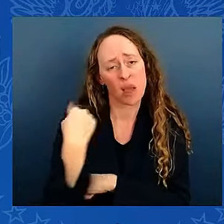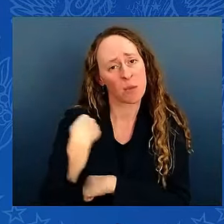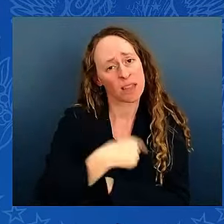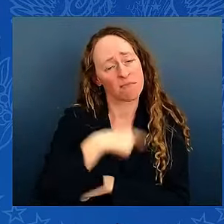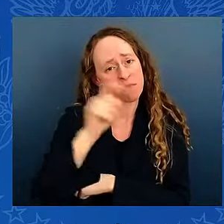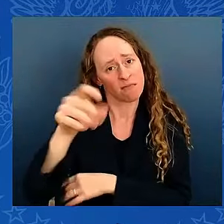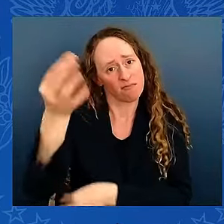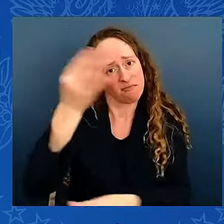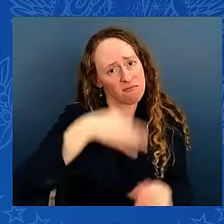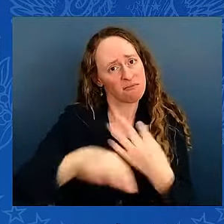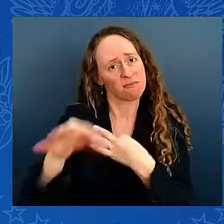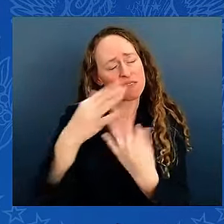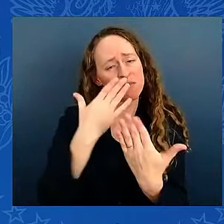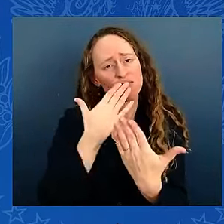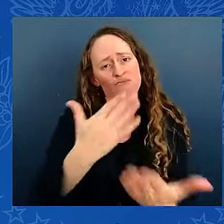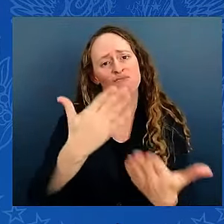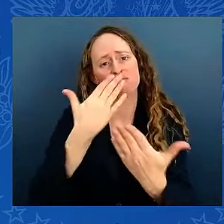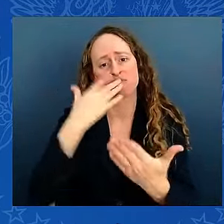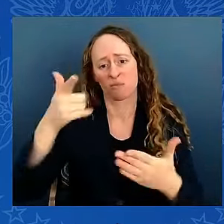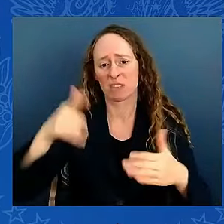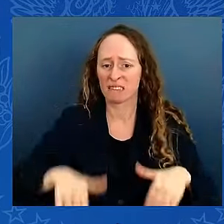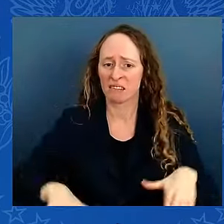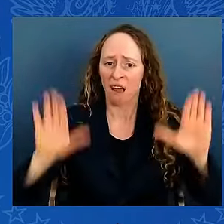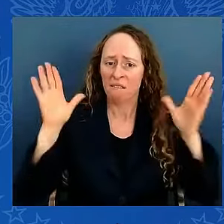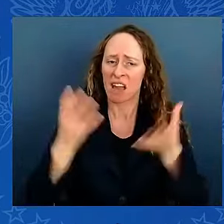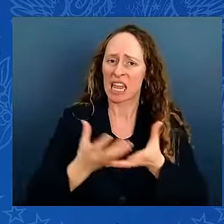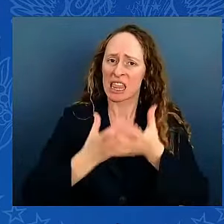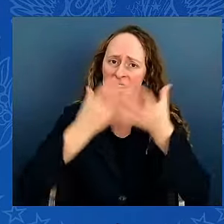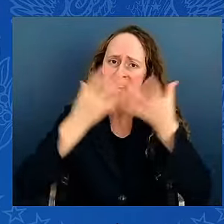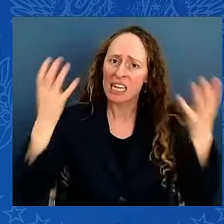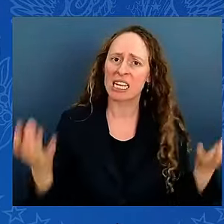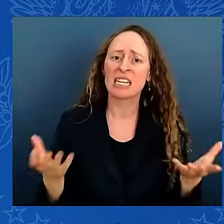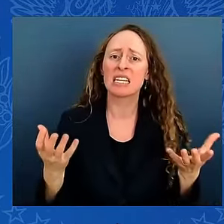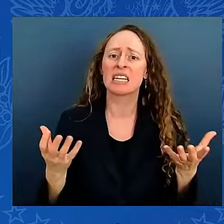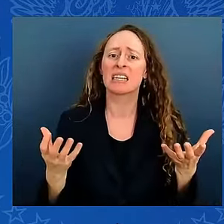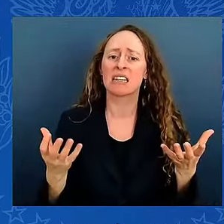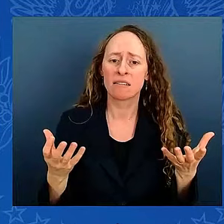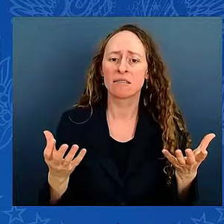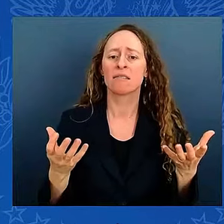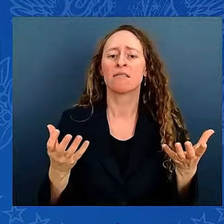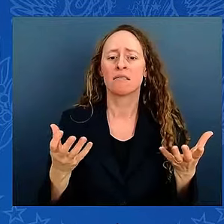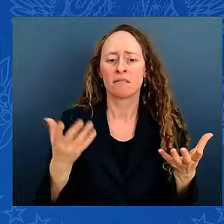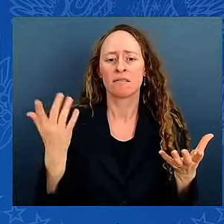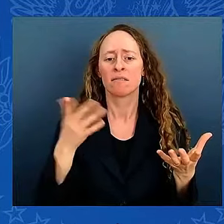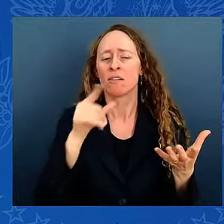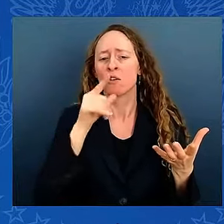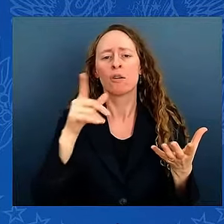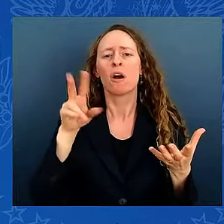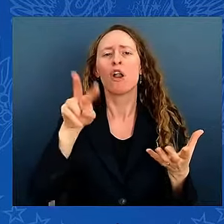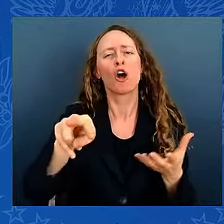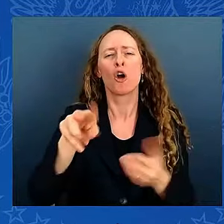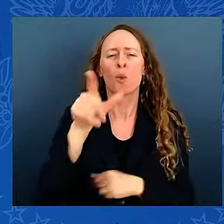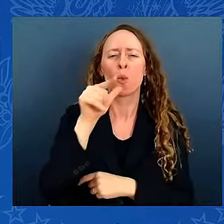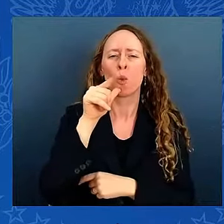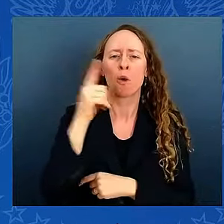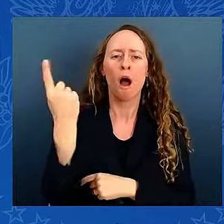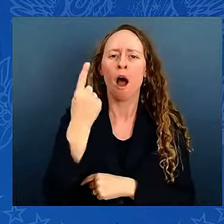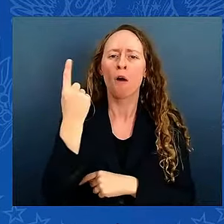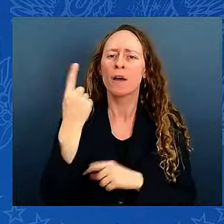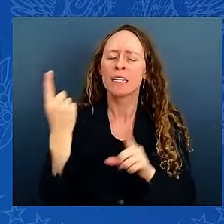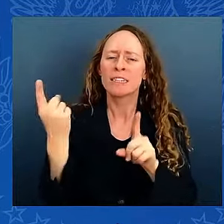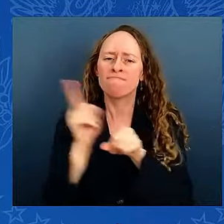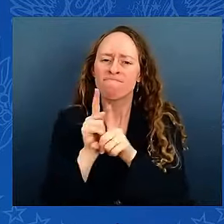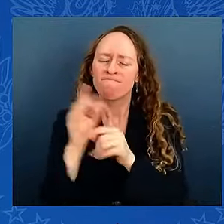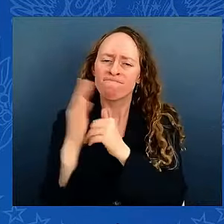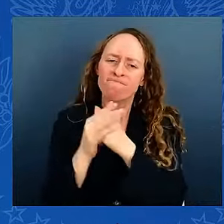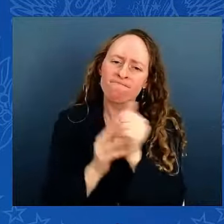But you have to look at who you lift up. Your family's wept with joy, filled with pride. Your hometowns honor